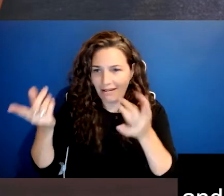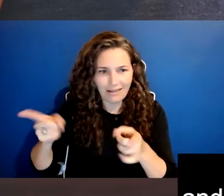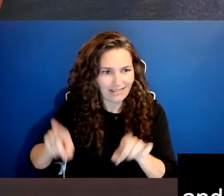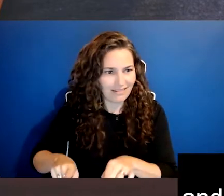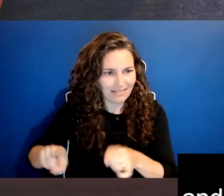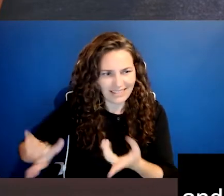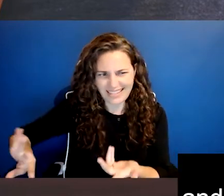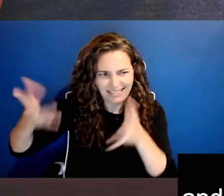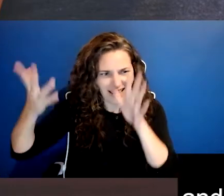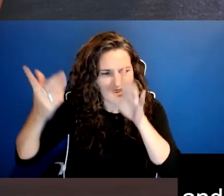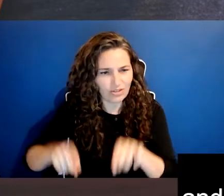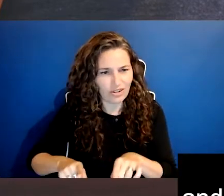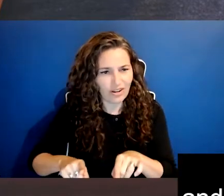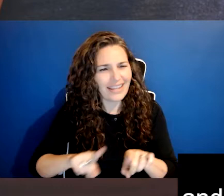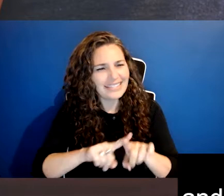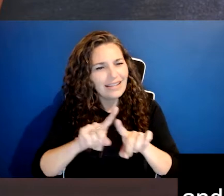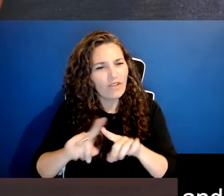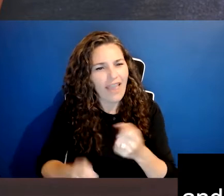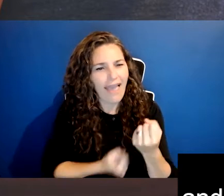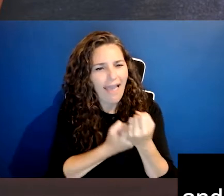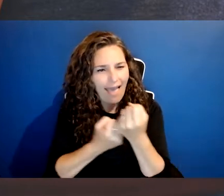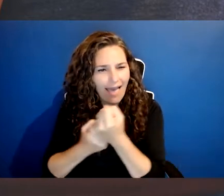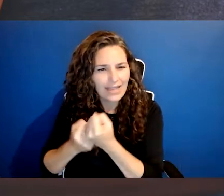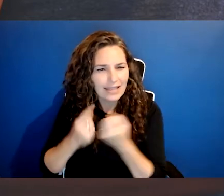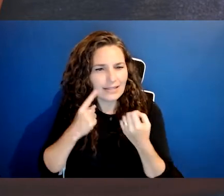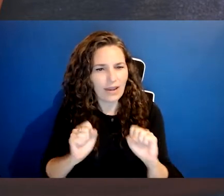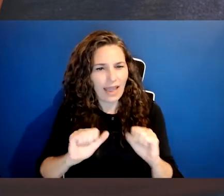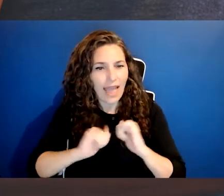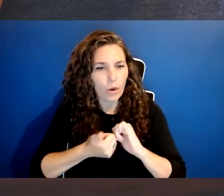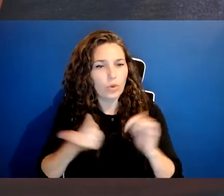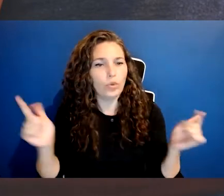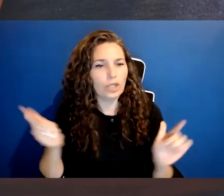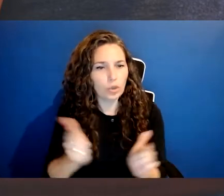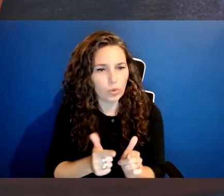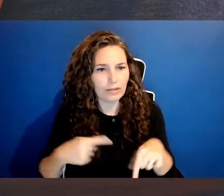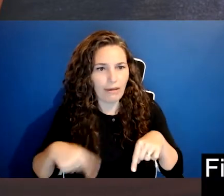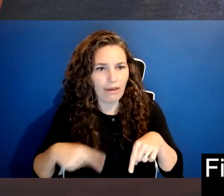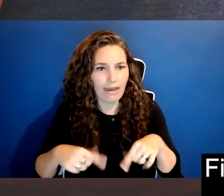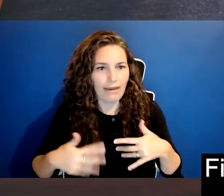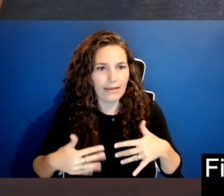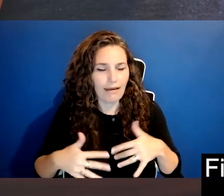some advocacy strategies that can reduce anxiety.